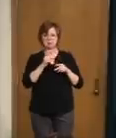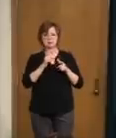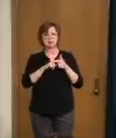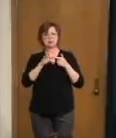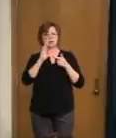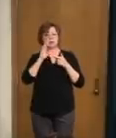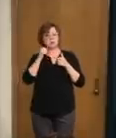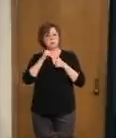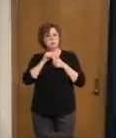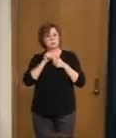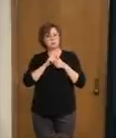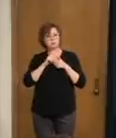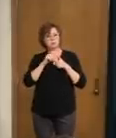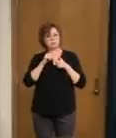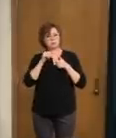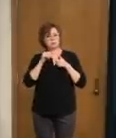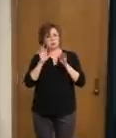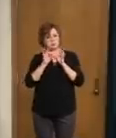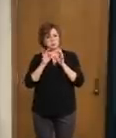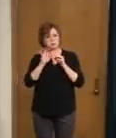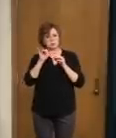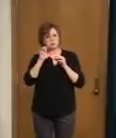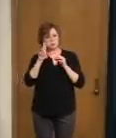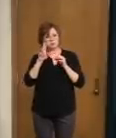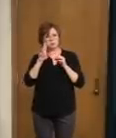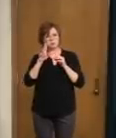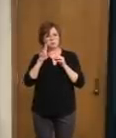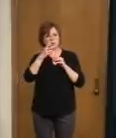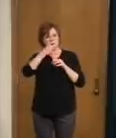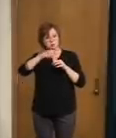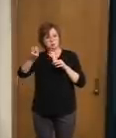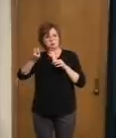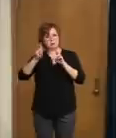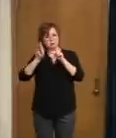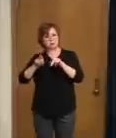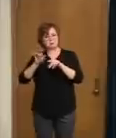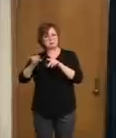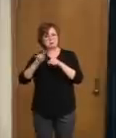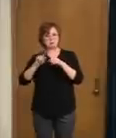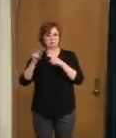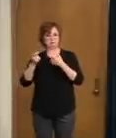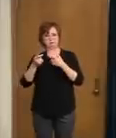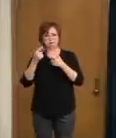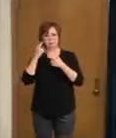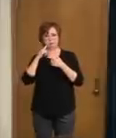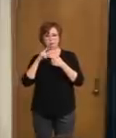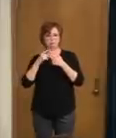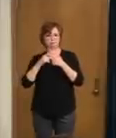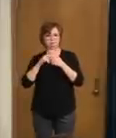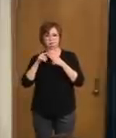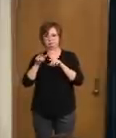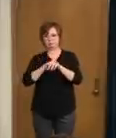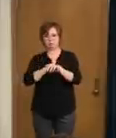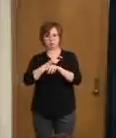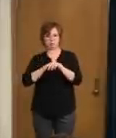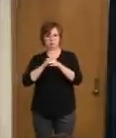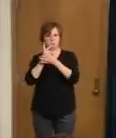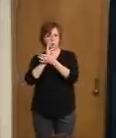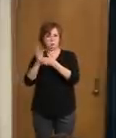longer. So even though the numbers come down, the pressure on the acute care system continues for many weeks